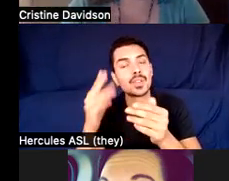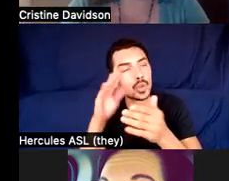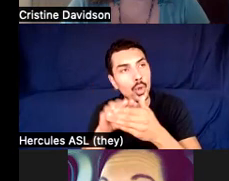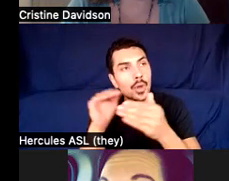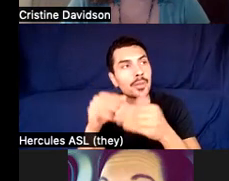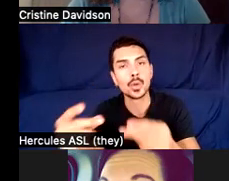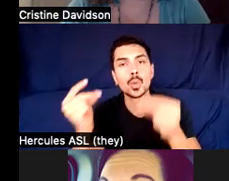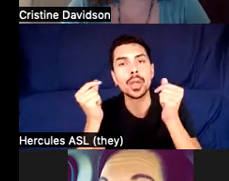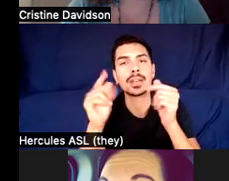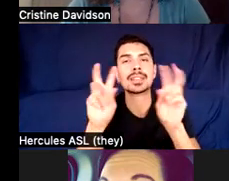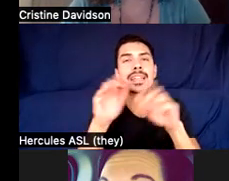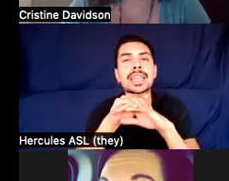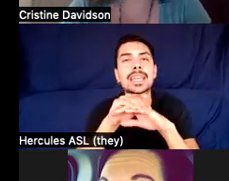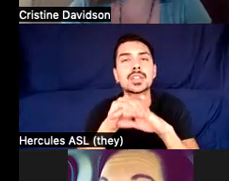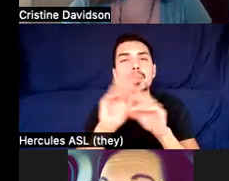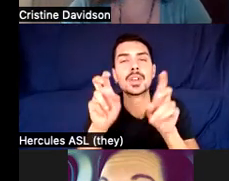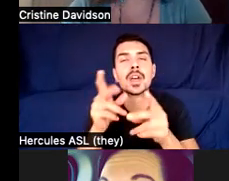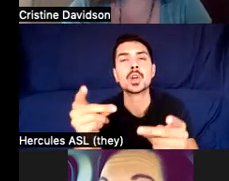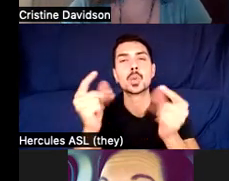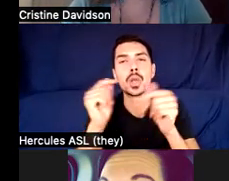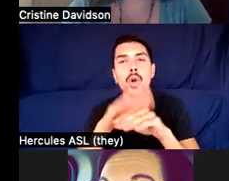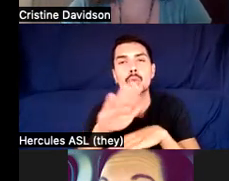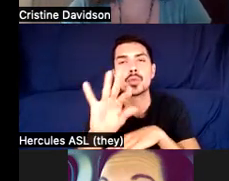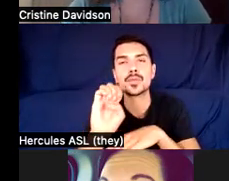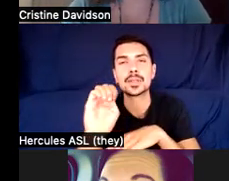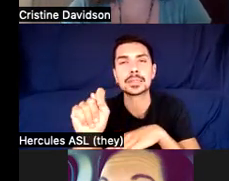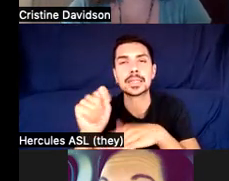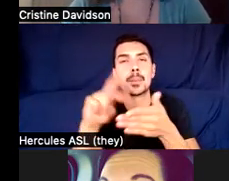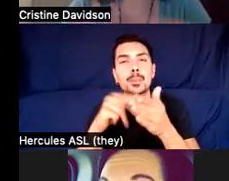it, I suppose, would be a good way to put it. Okay.